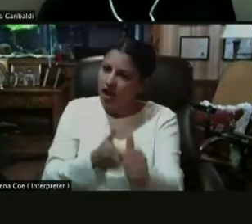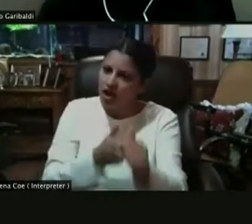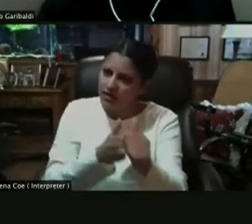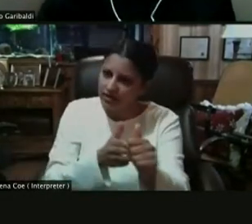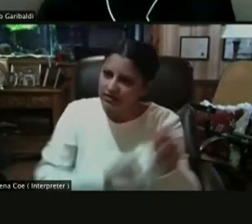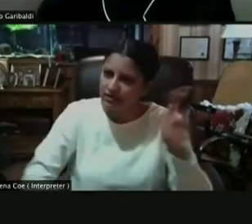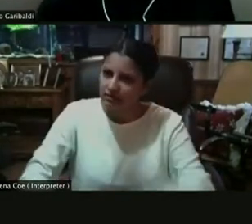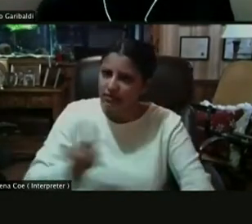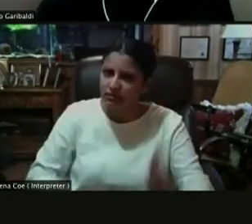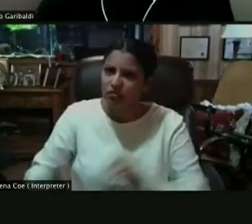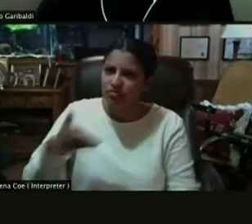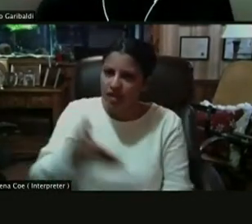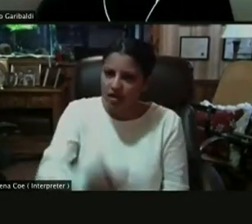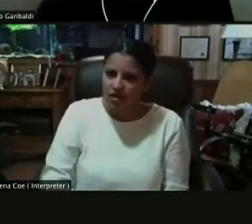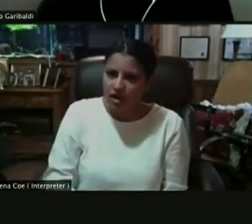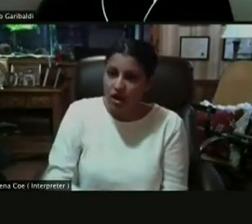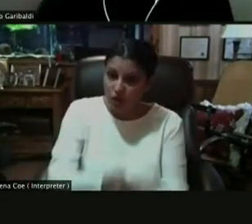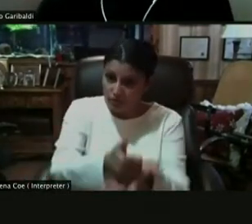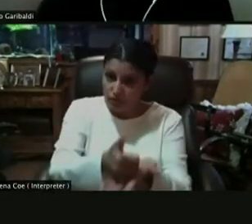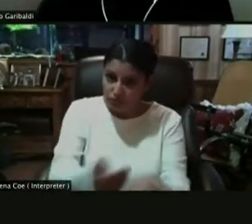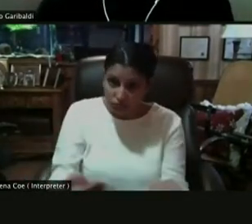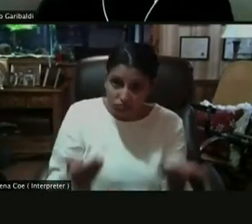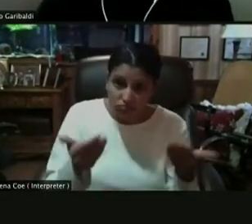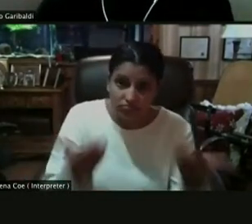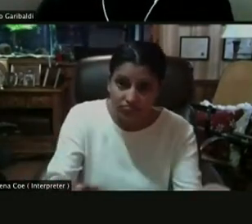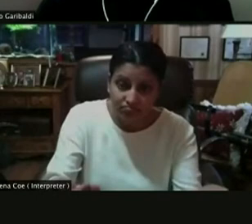who will help you along, you can't go wrong.